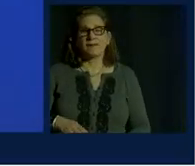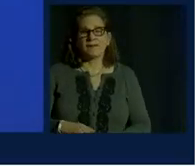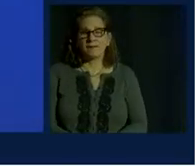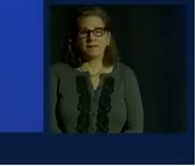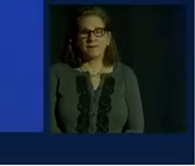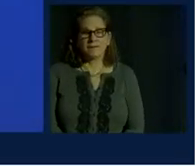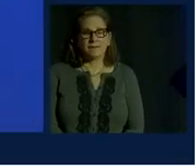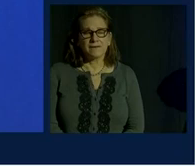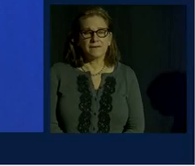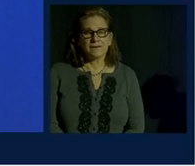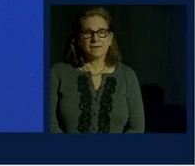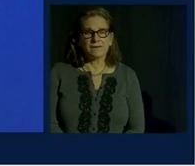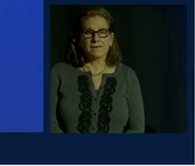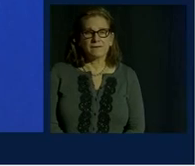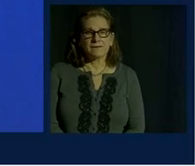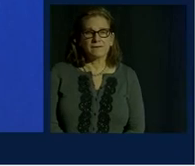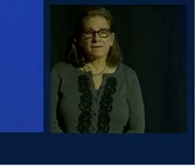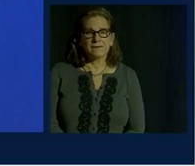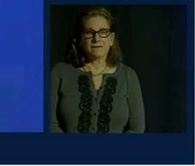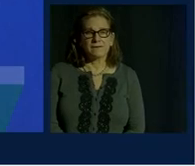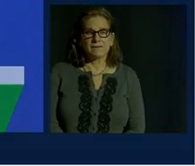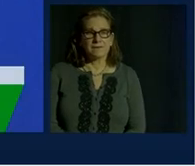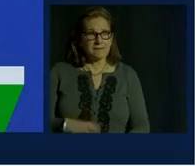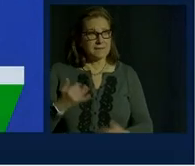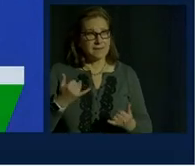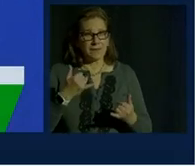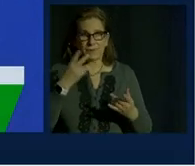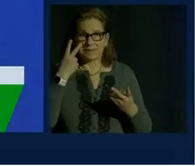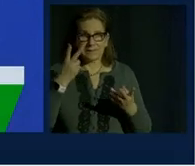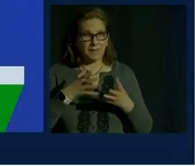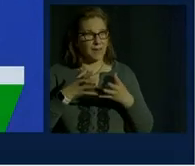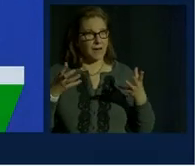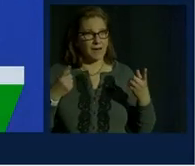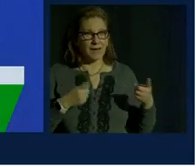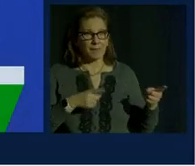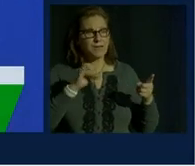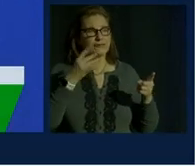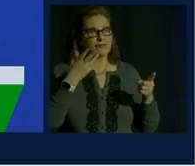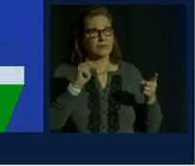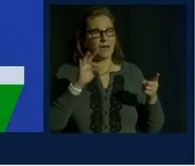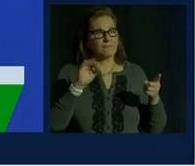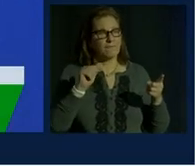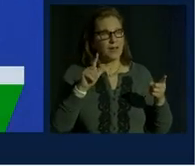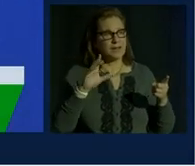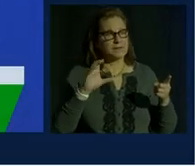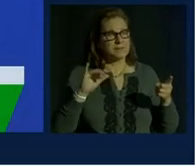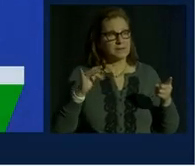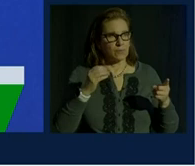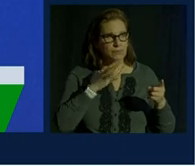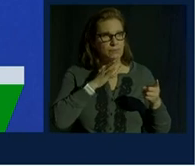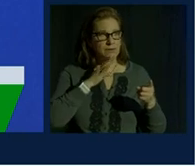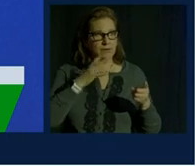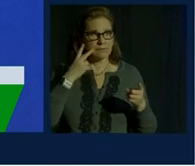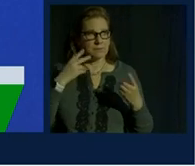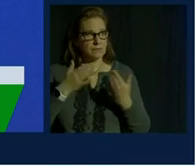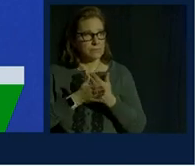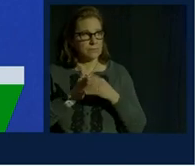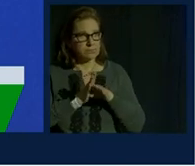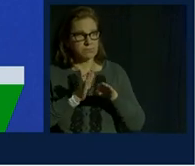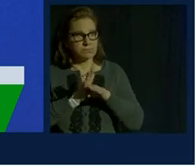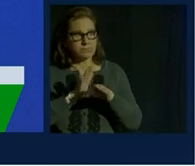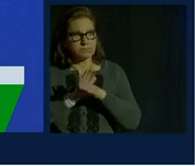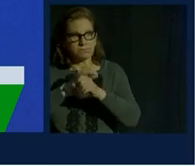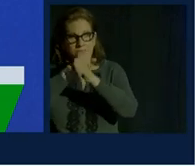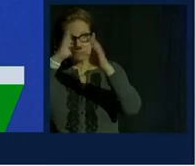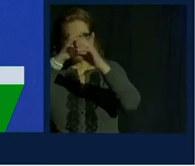By now you can see there's a lot going on in DC. Through our real estate projects, our business development initiatives, and more, this